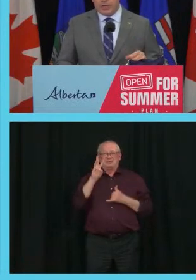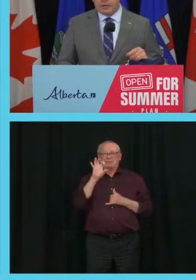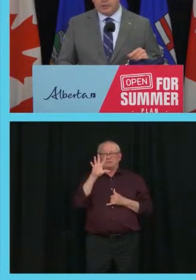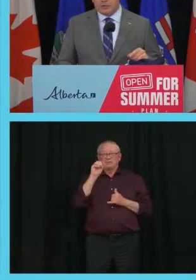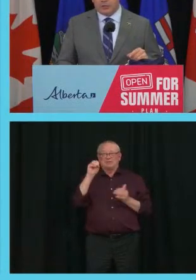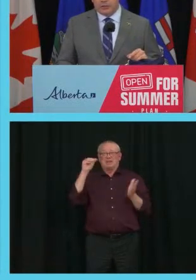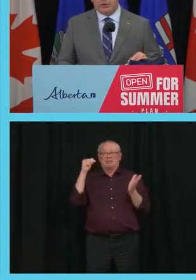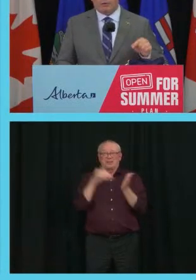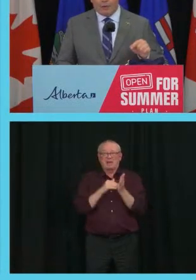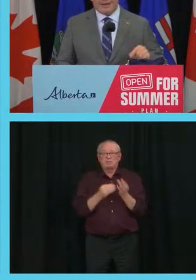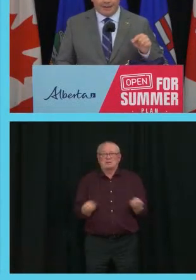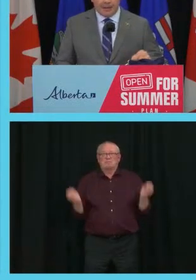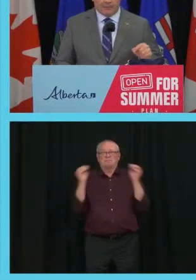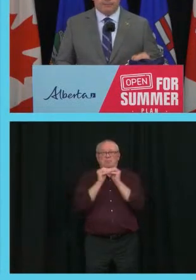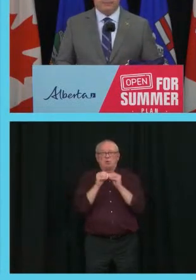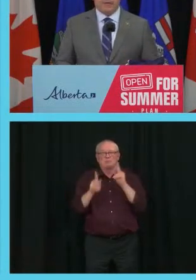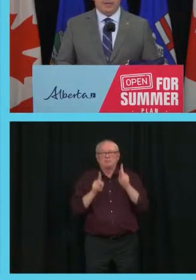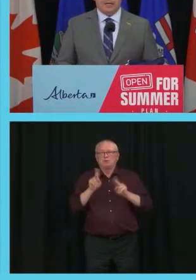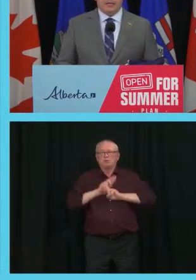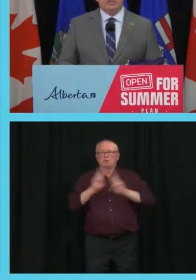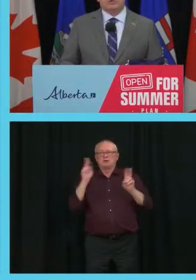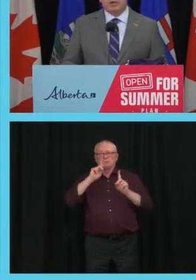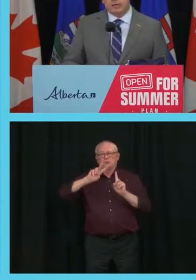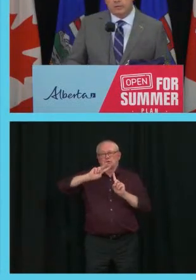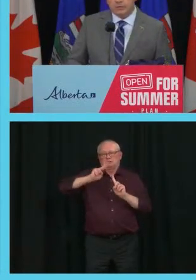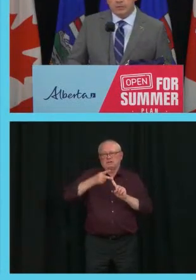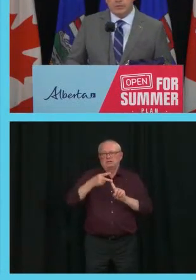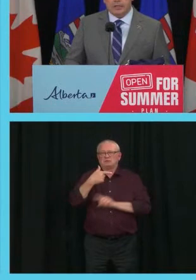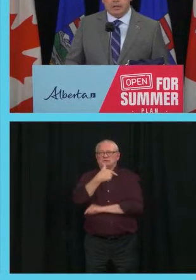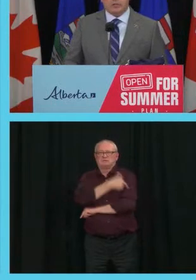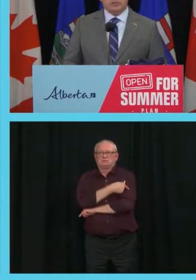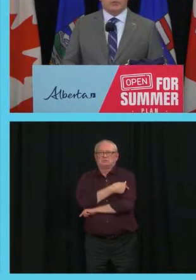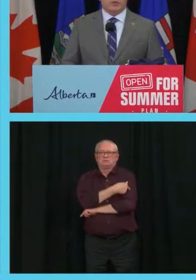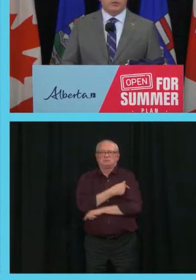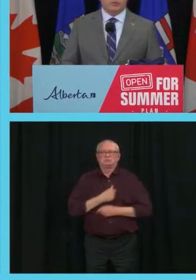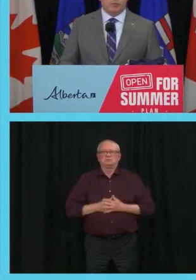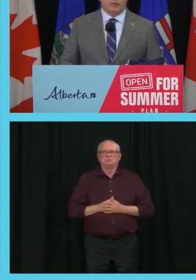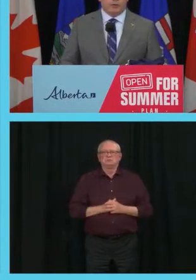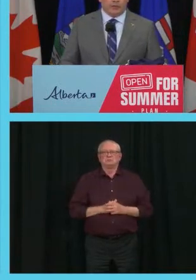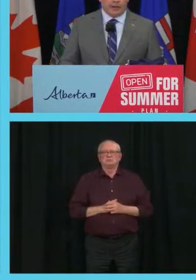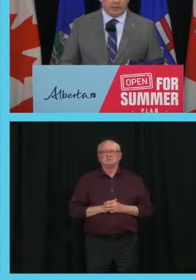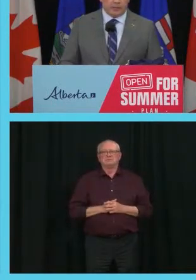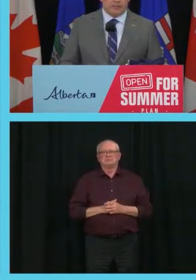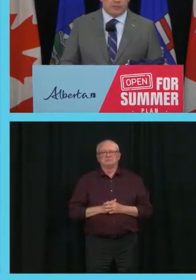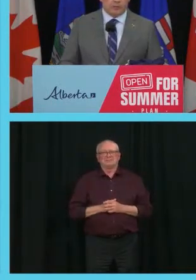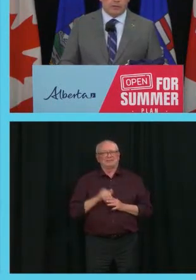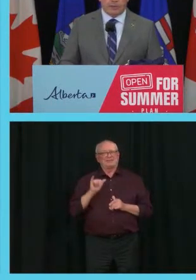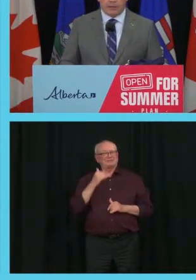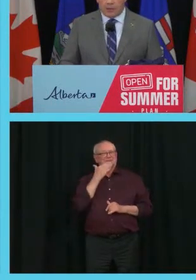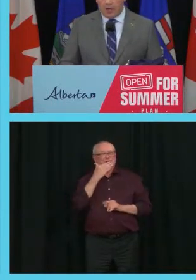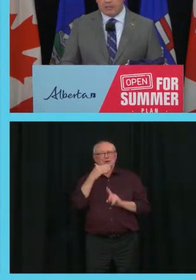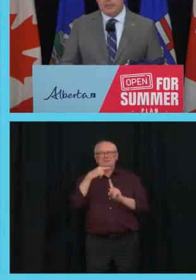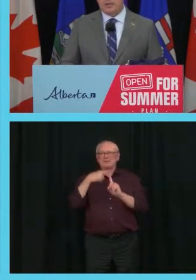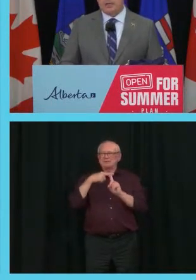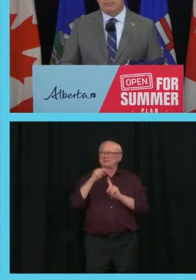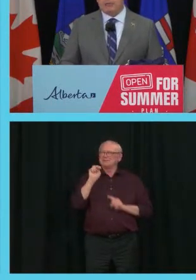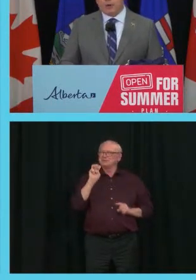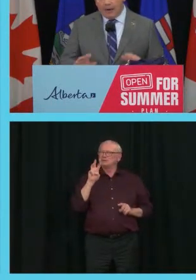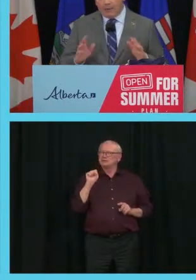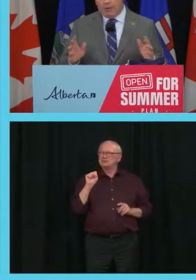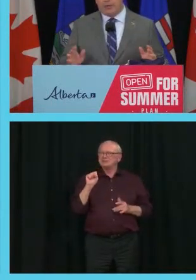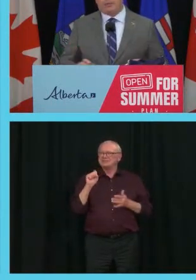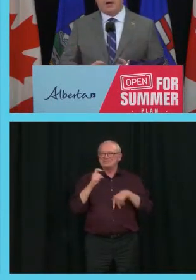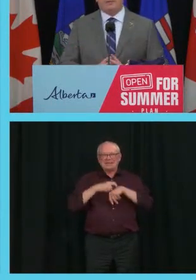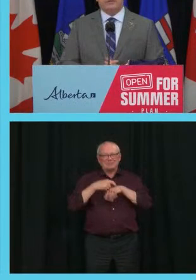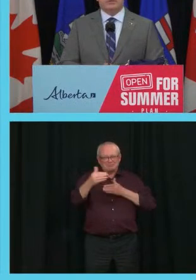their second doses right now. This is great news, not just for those who will be fully vaccinated sooner than they thought, but